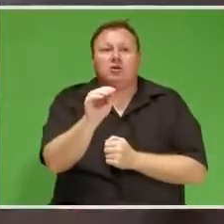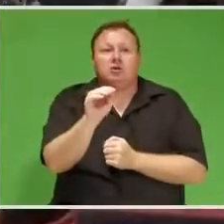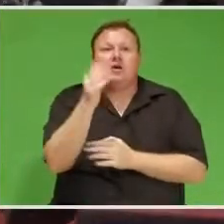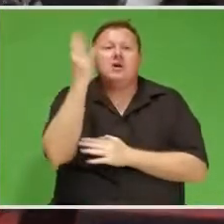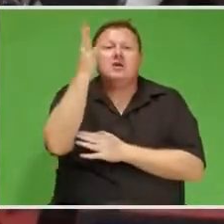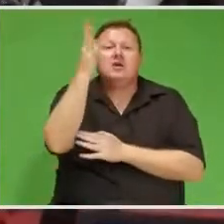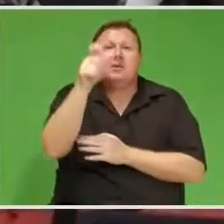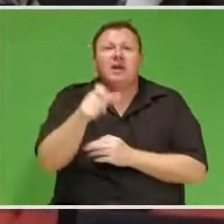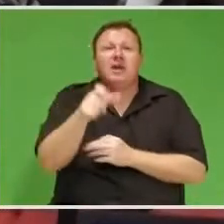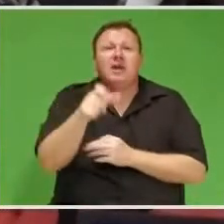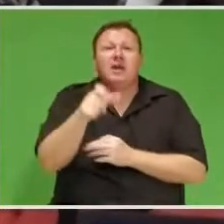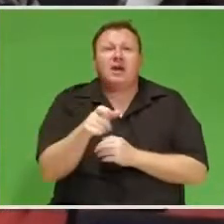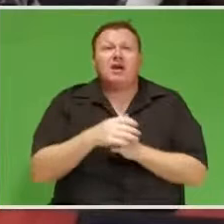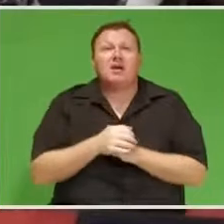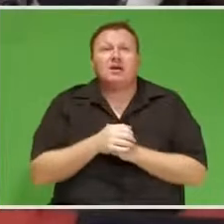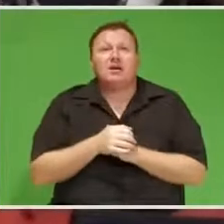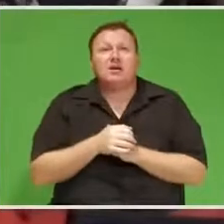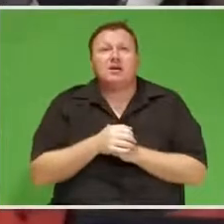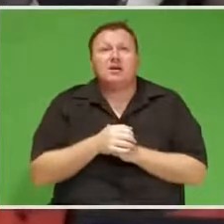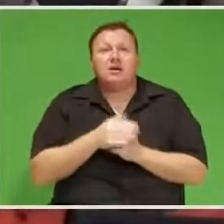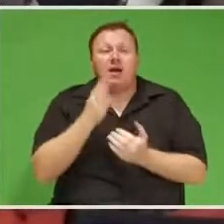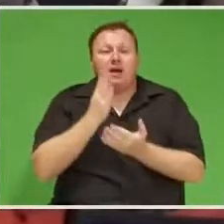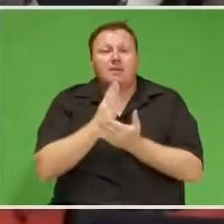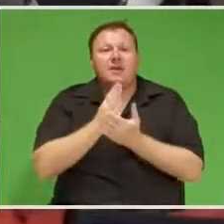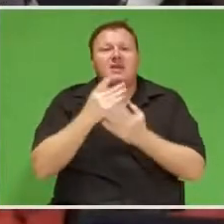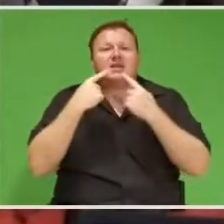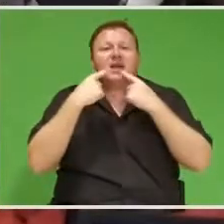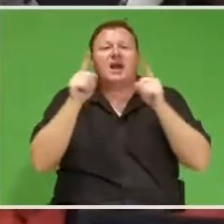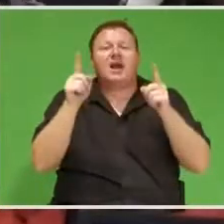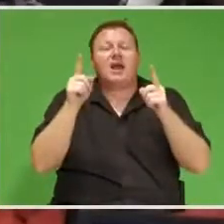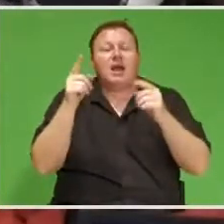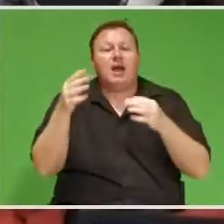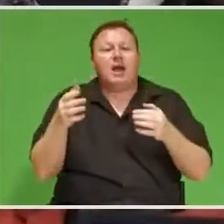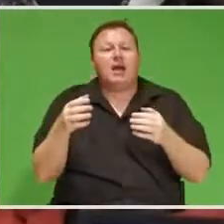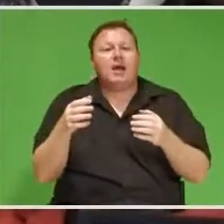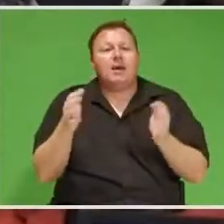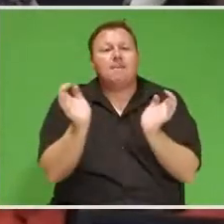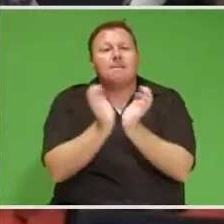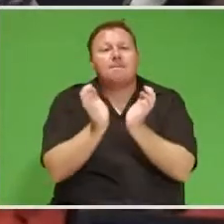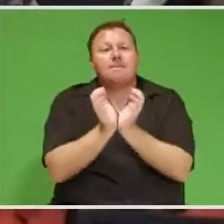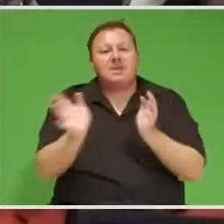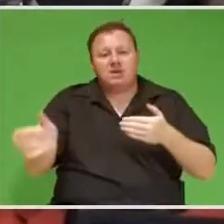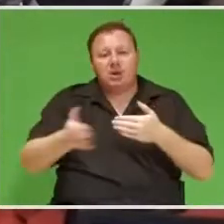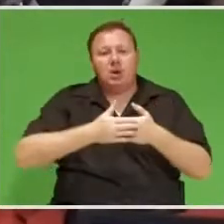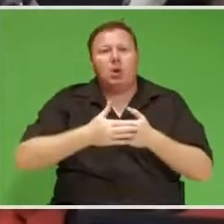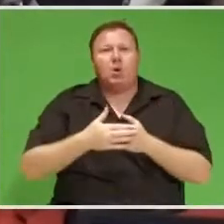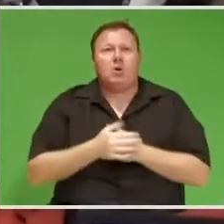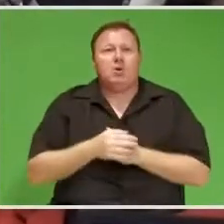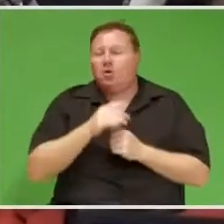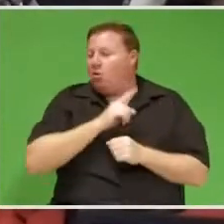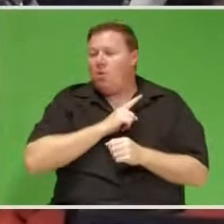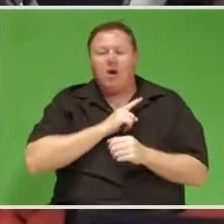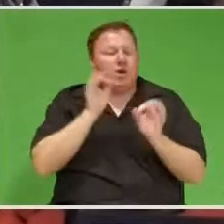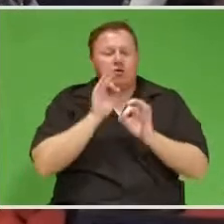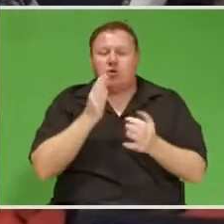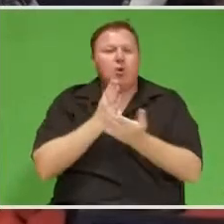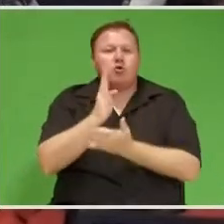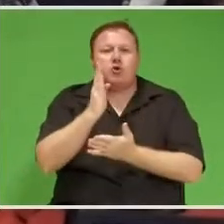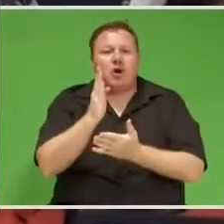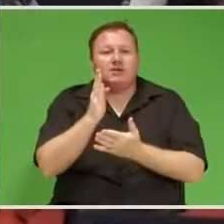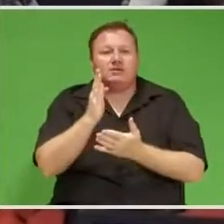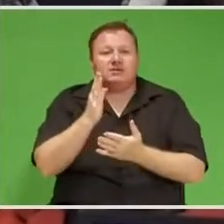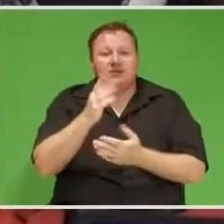speaker should actually declare this meeting closed because he had no right even to convene us to come